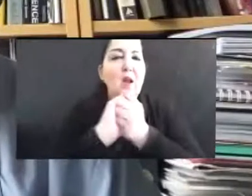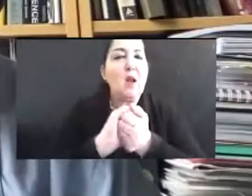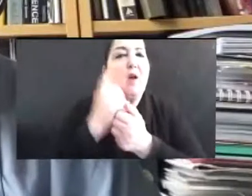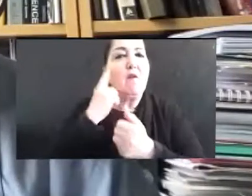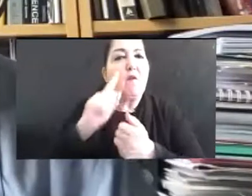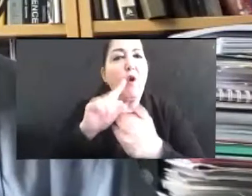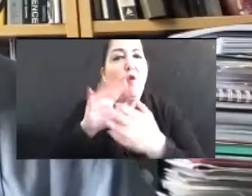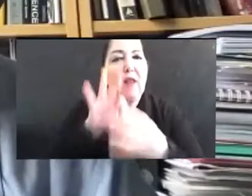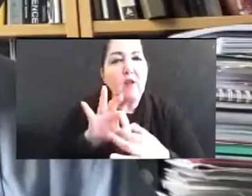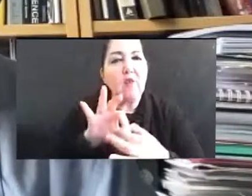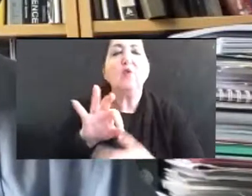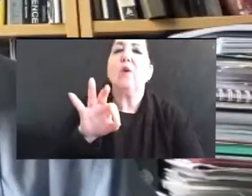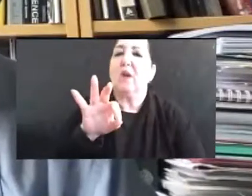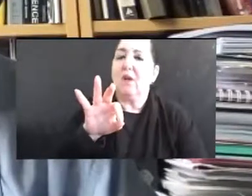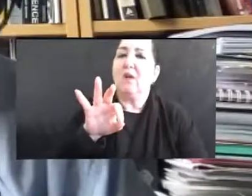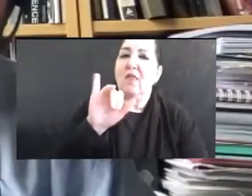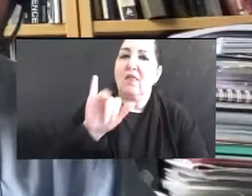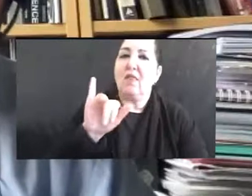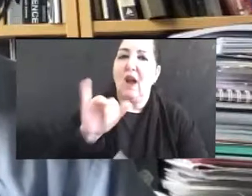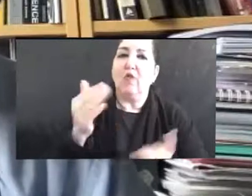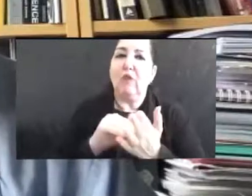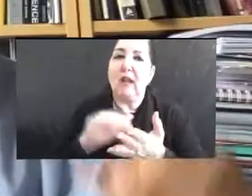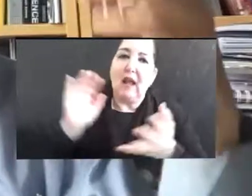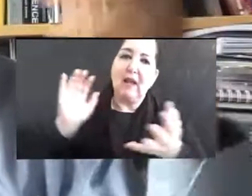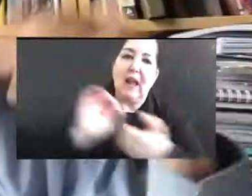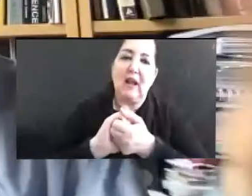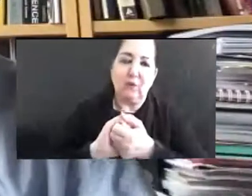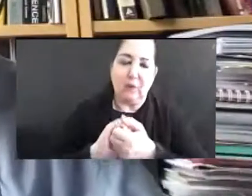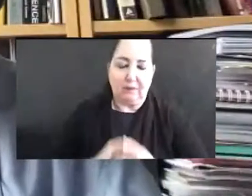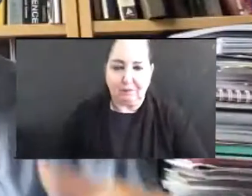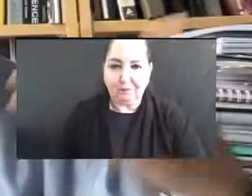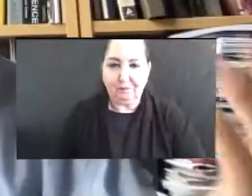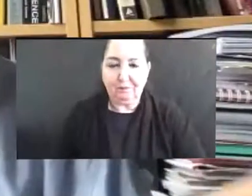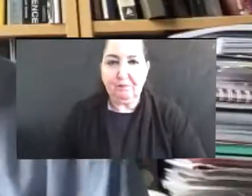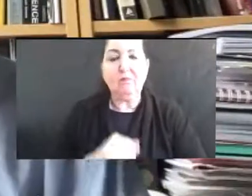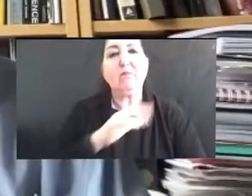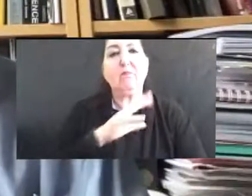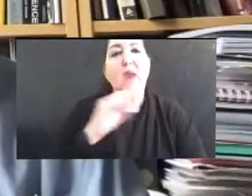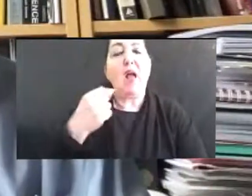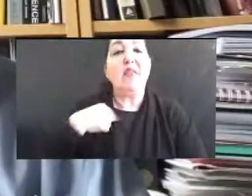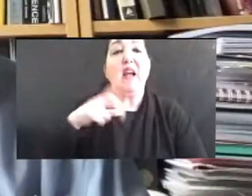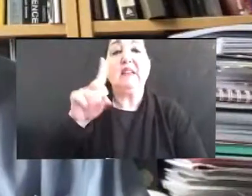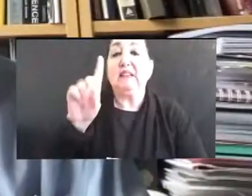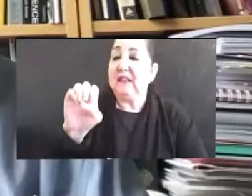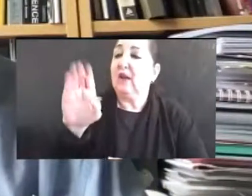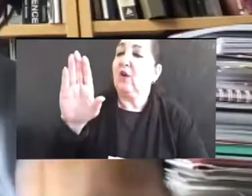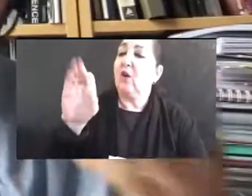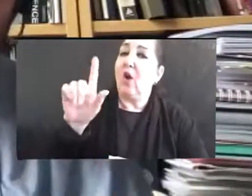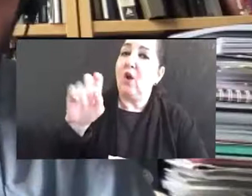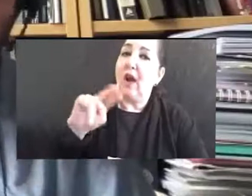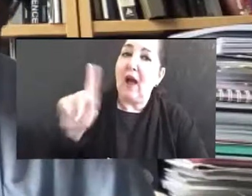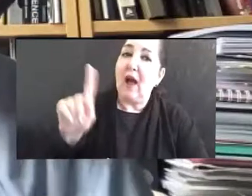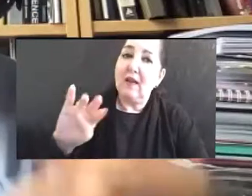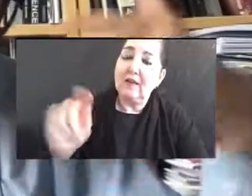And we have developed, I think, important topics like decolonial aesthesis, the